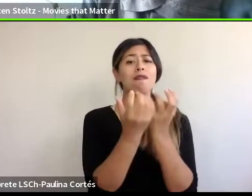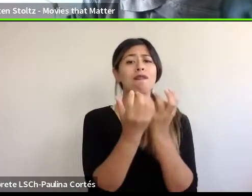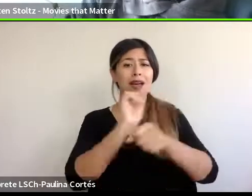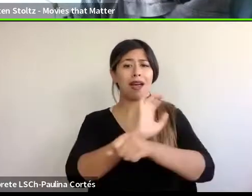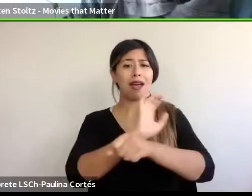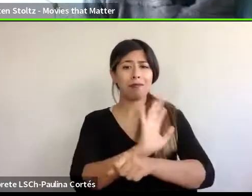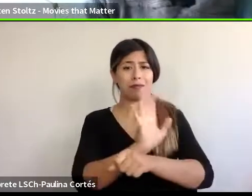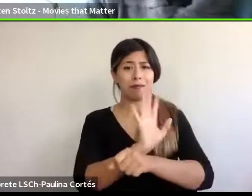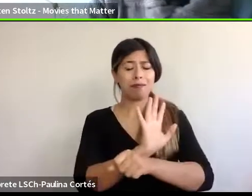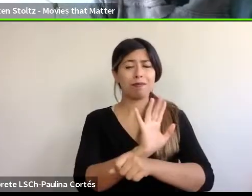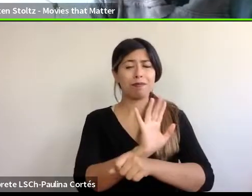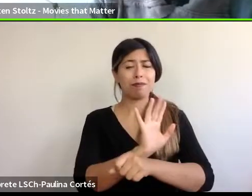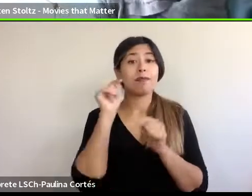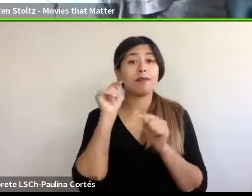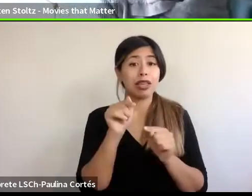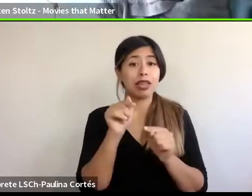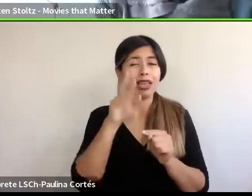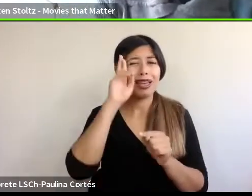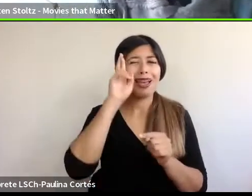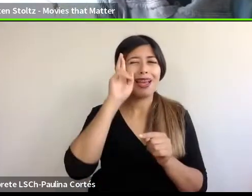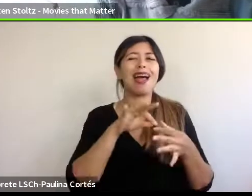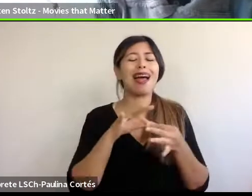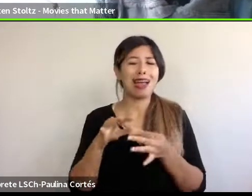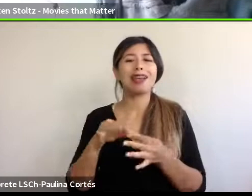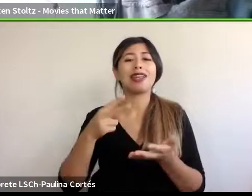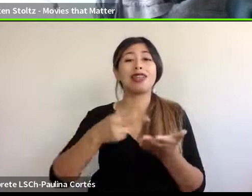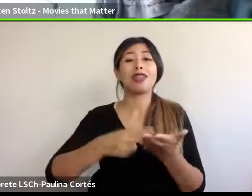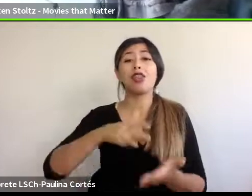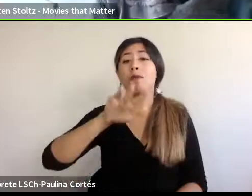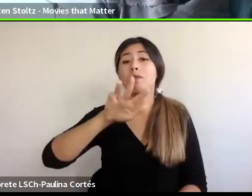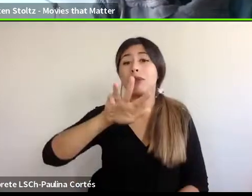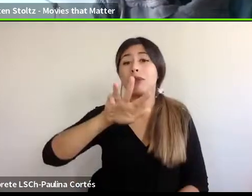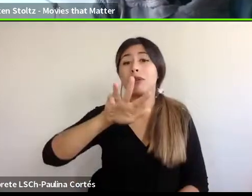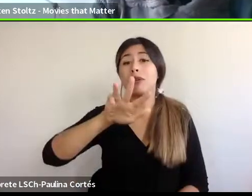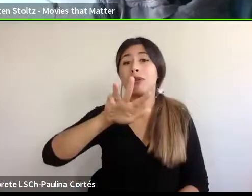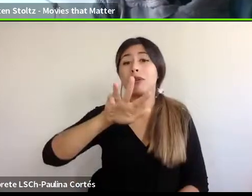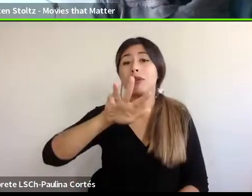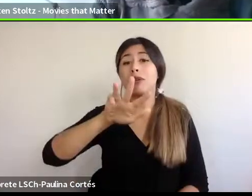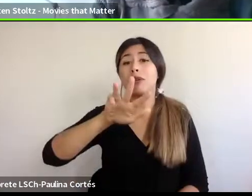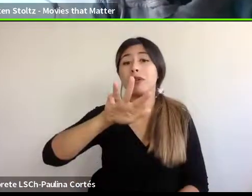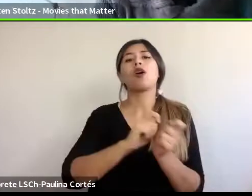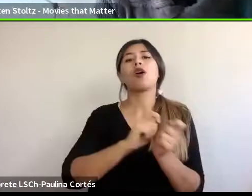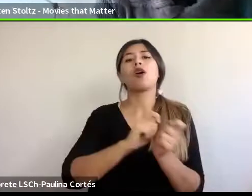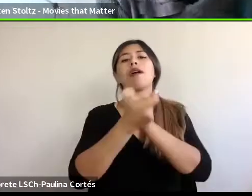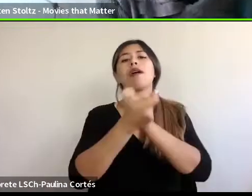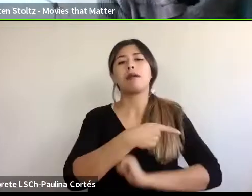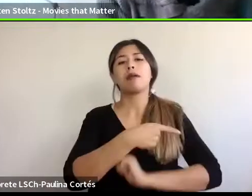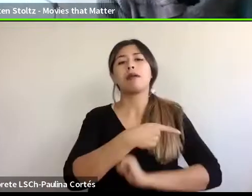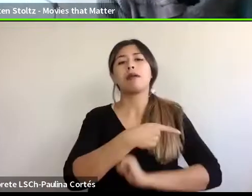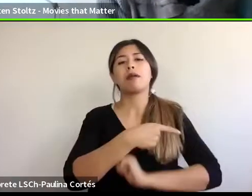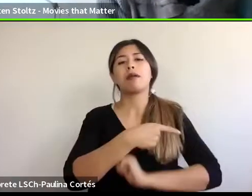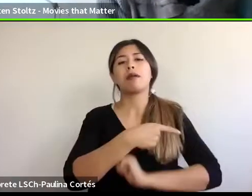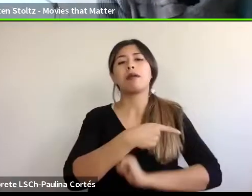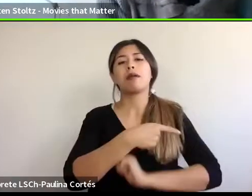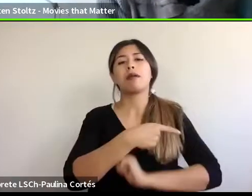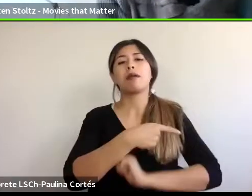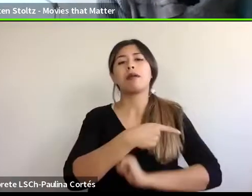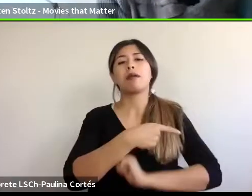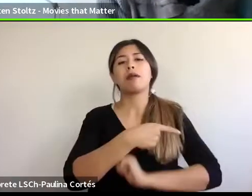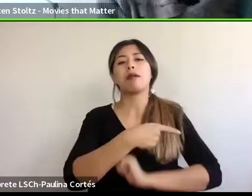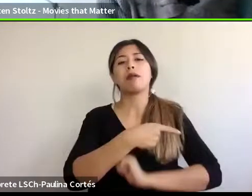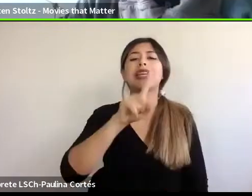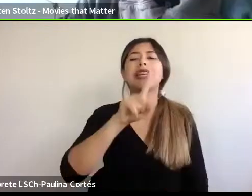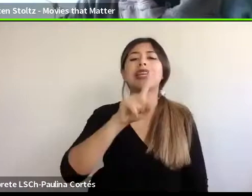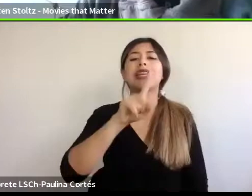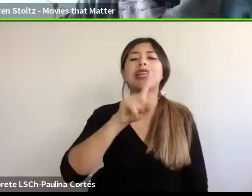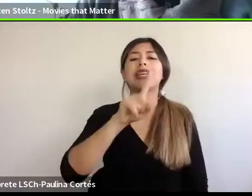2009, we changed the name to Movies That Matter, and we moved from The Hague, from Amsterdam to The Hague. The